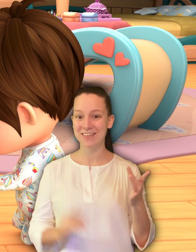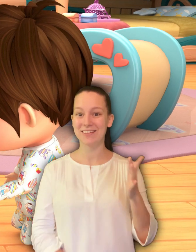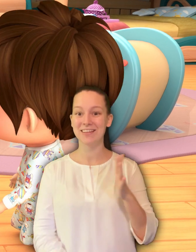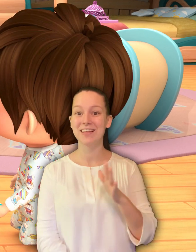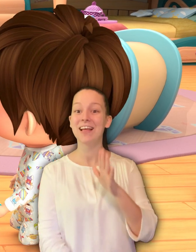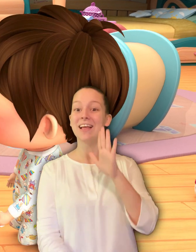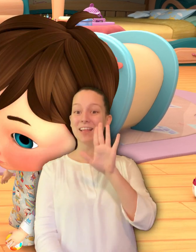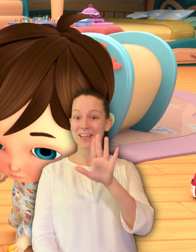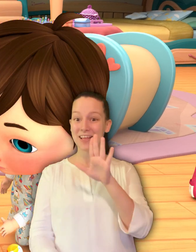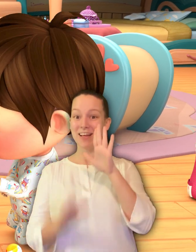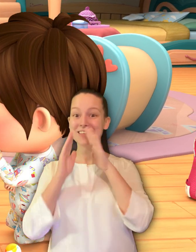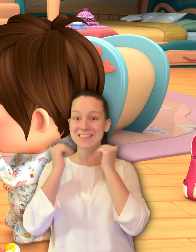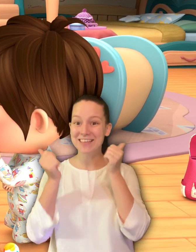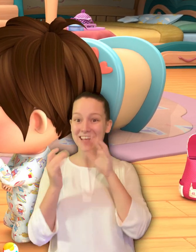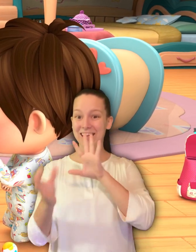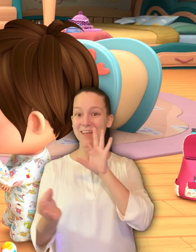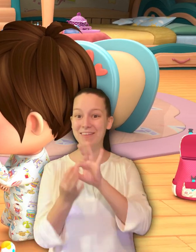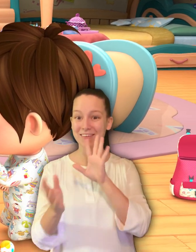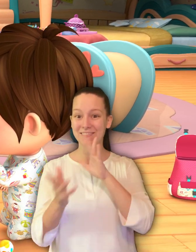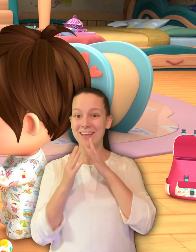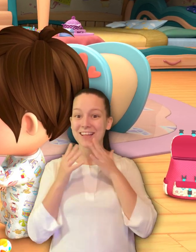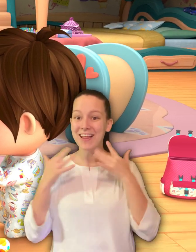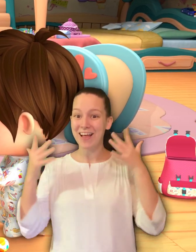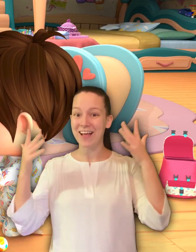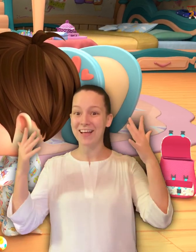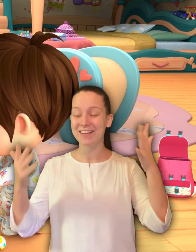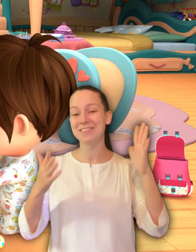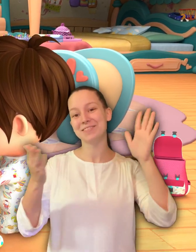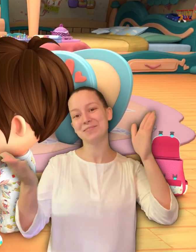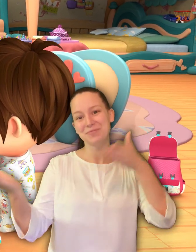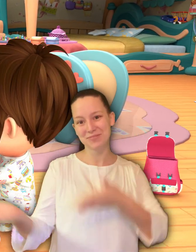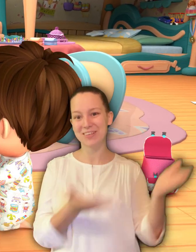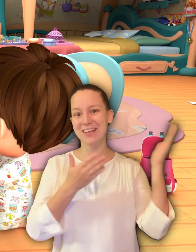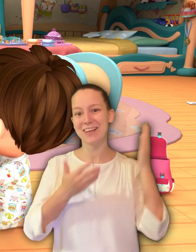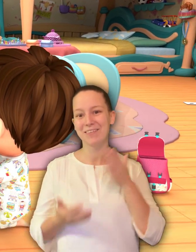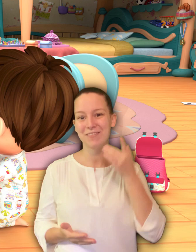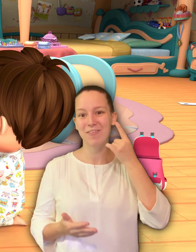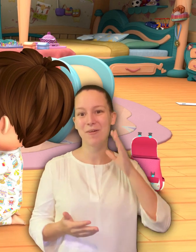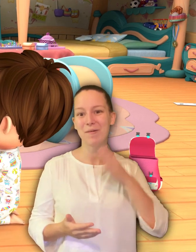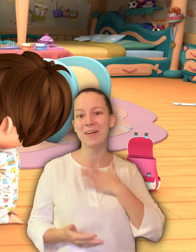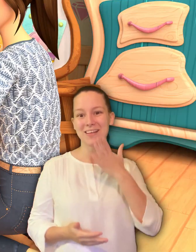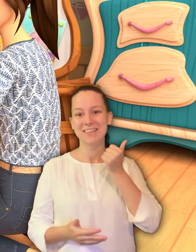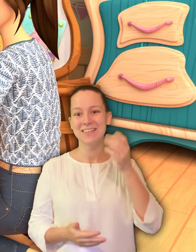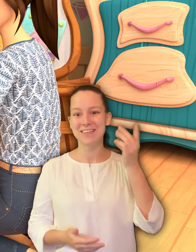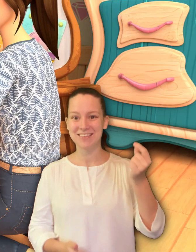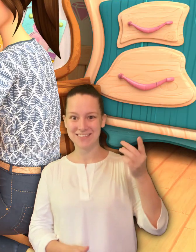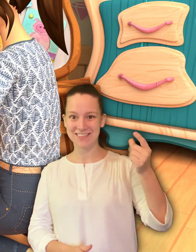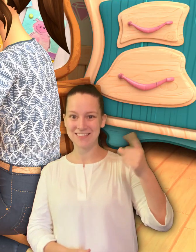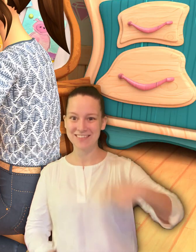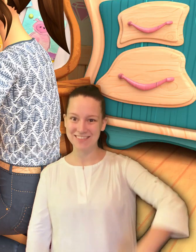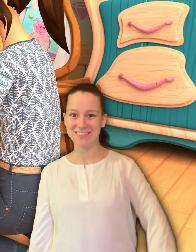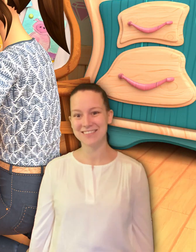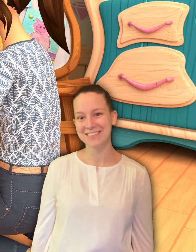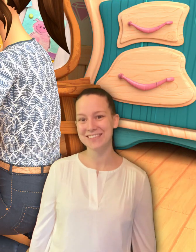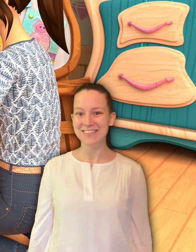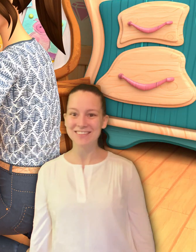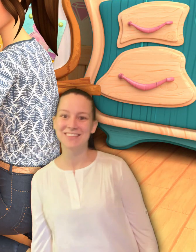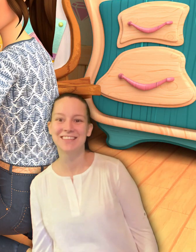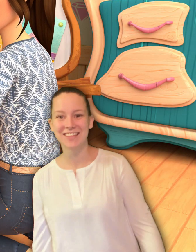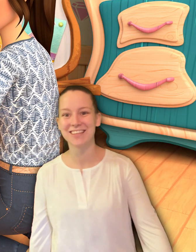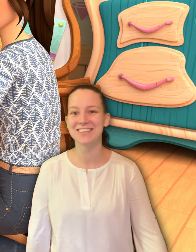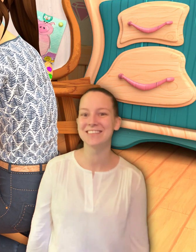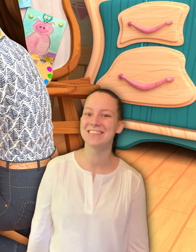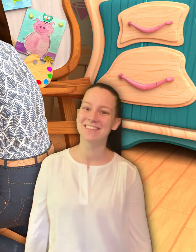glow perfect glow perfect glow bring your smile and perfect glow my sweet puppy